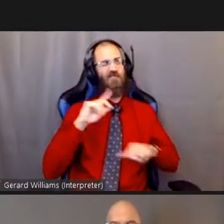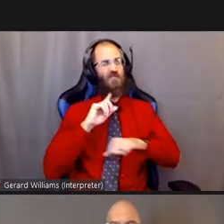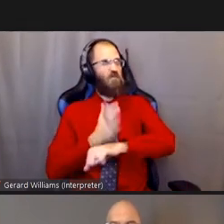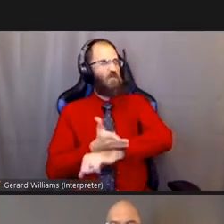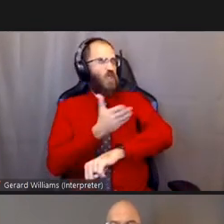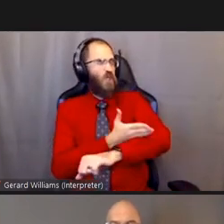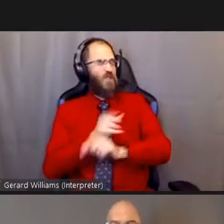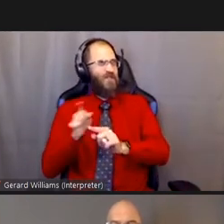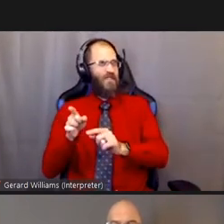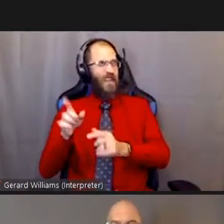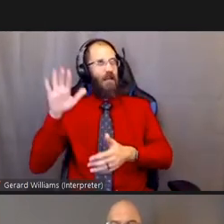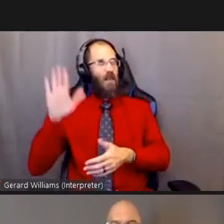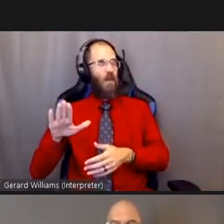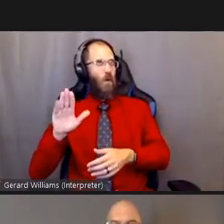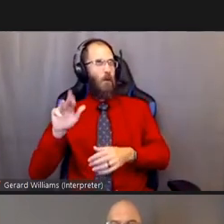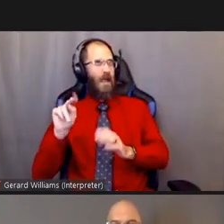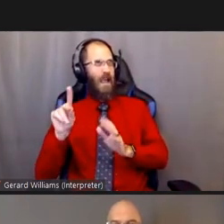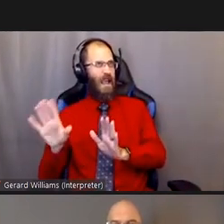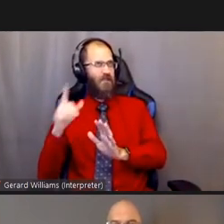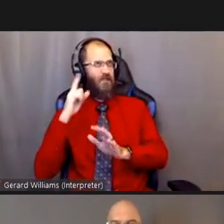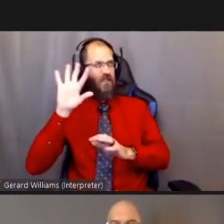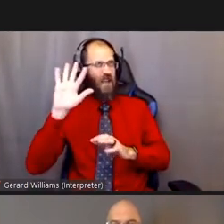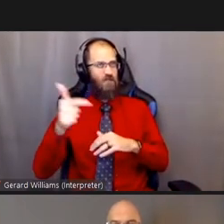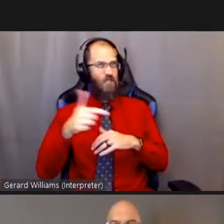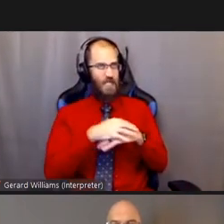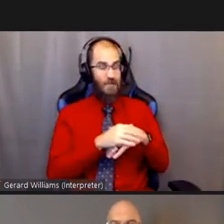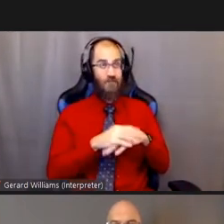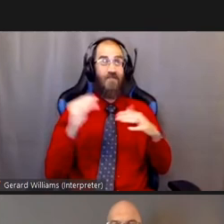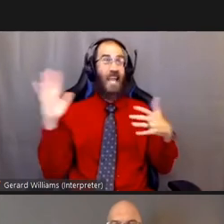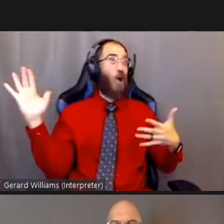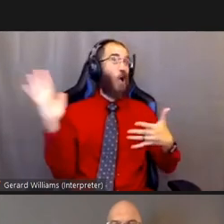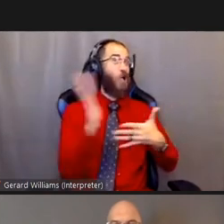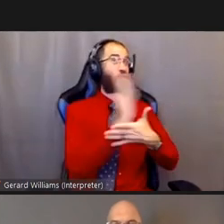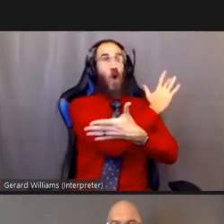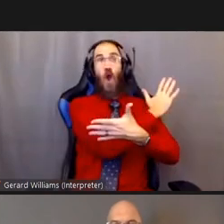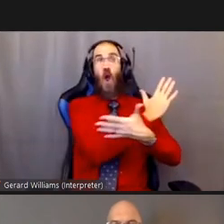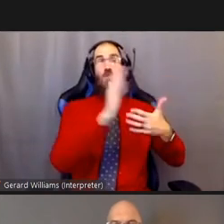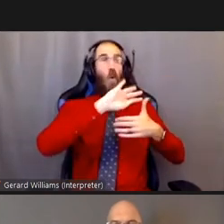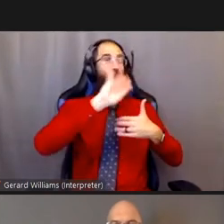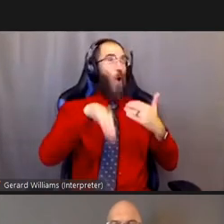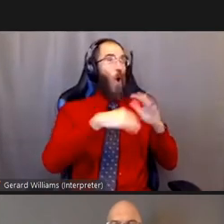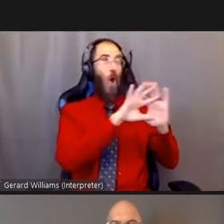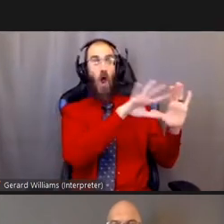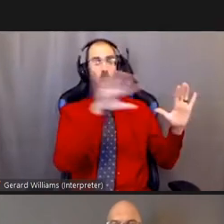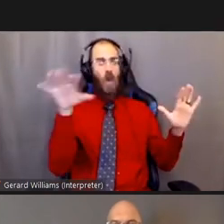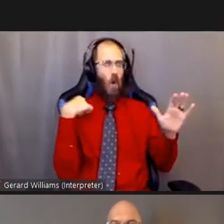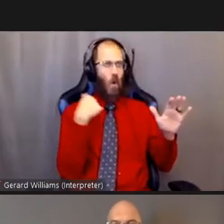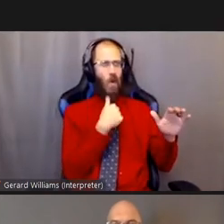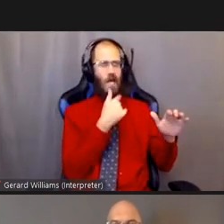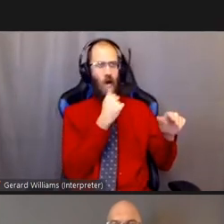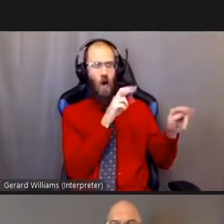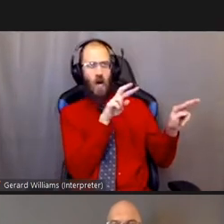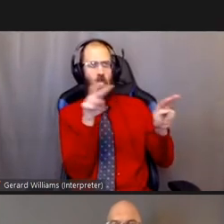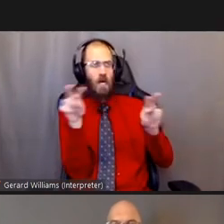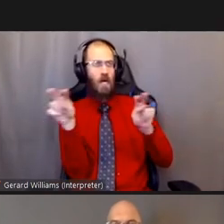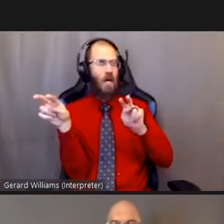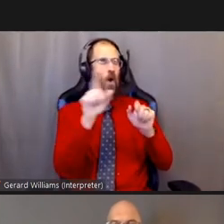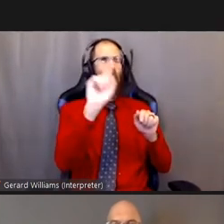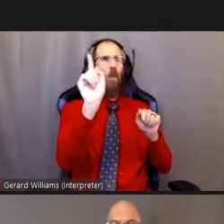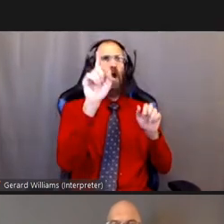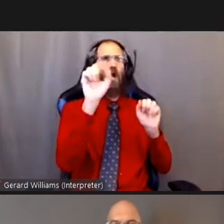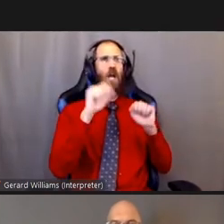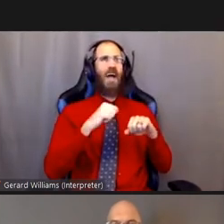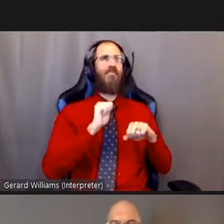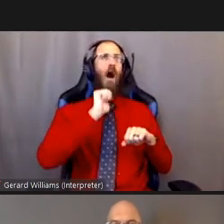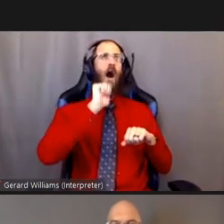5G. And across all the different spectrum ranges, we're looking at opportunities for unlicensed use of